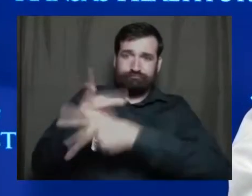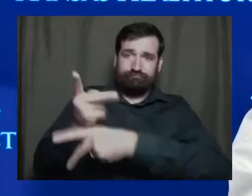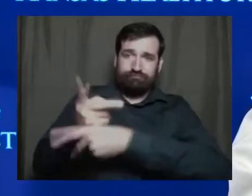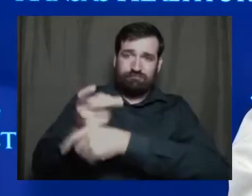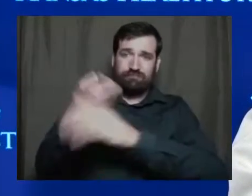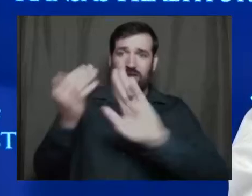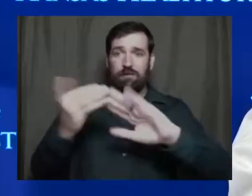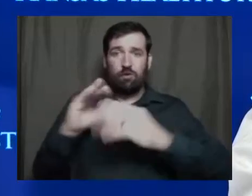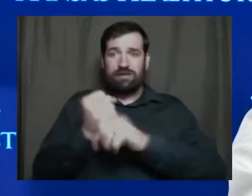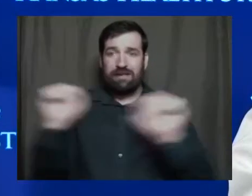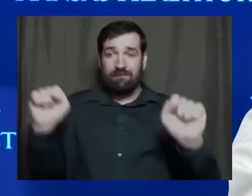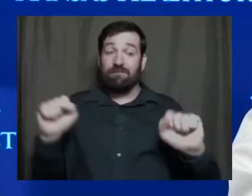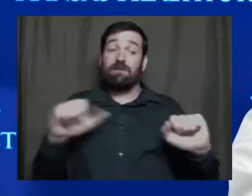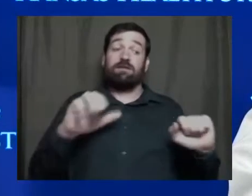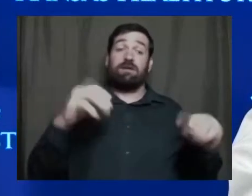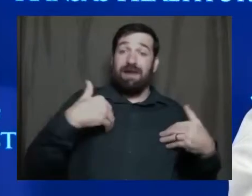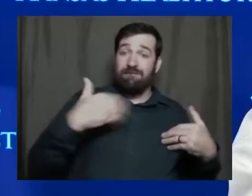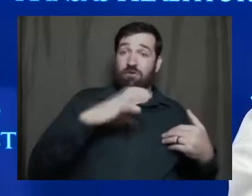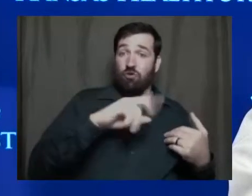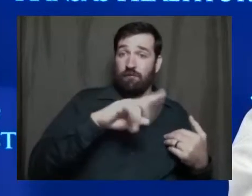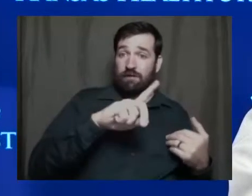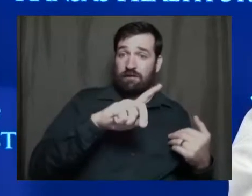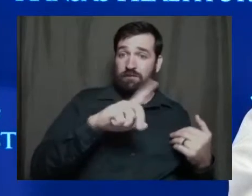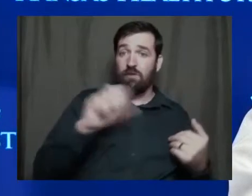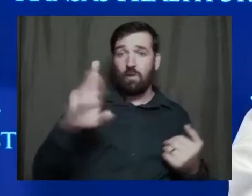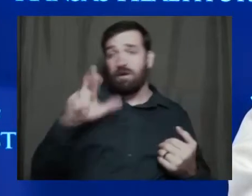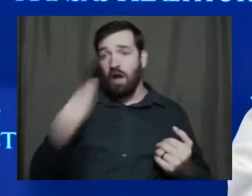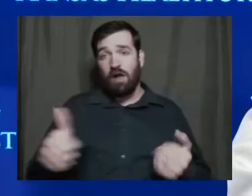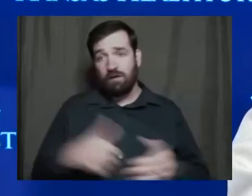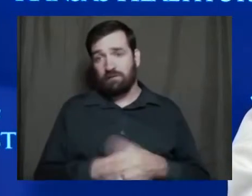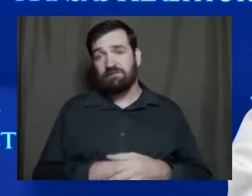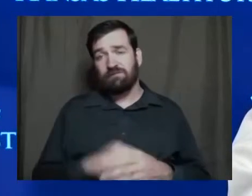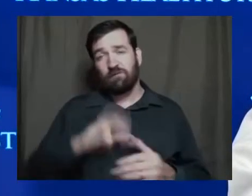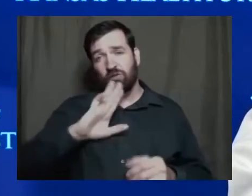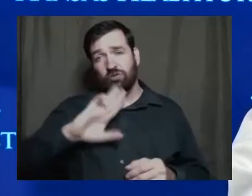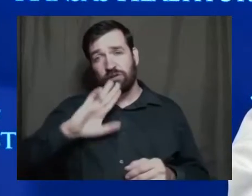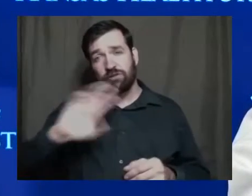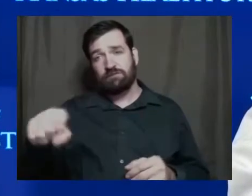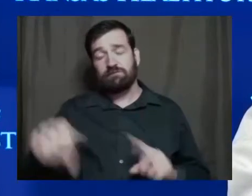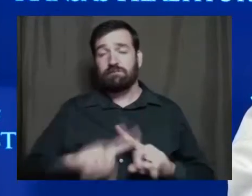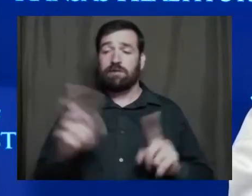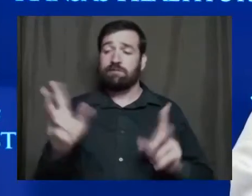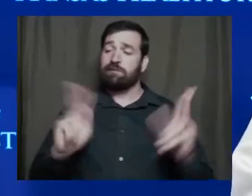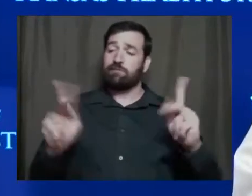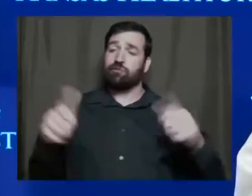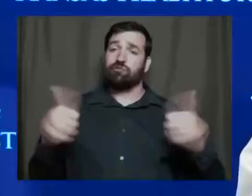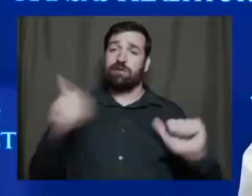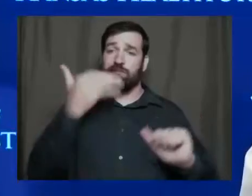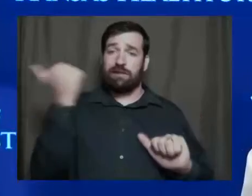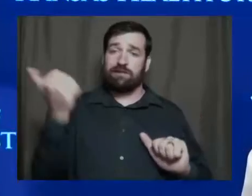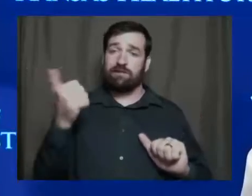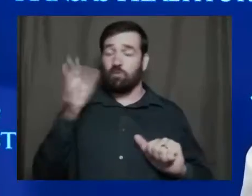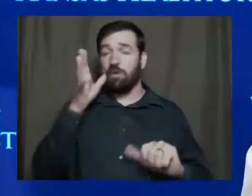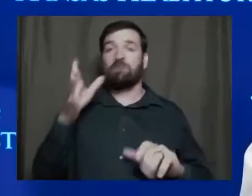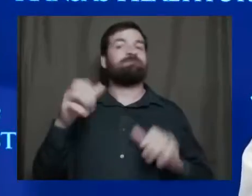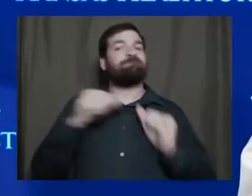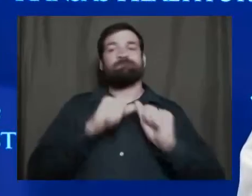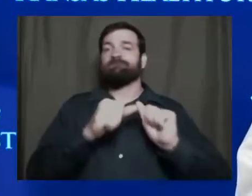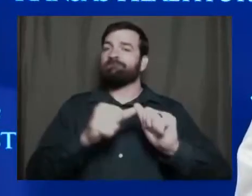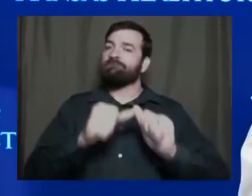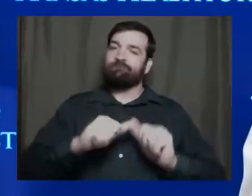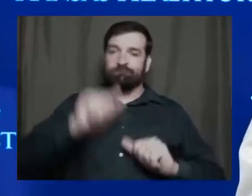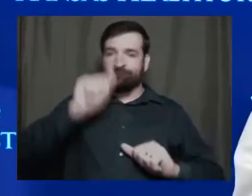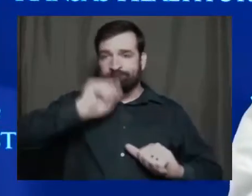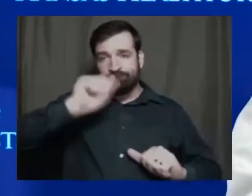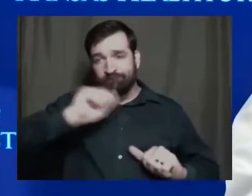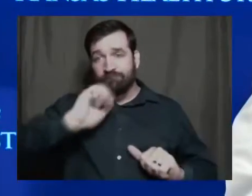COVID or not. So I think it's a frustration, but I think that people do their best. We're going to be here. We're going to keep our heads up. We're going to keep working at it. We're going to keep trying,